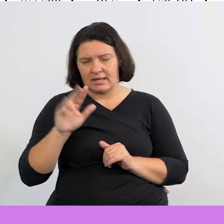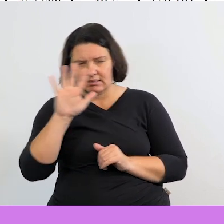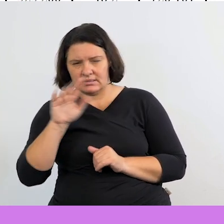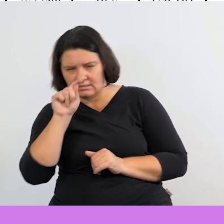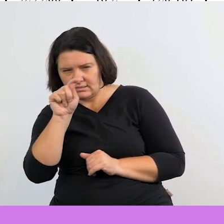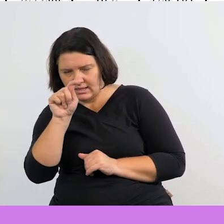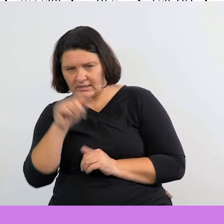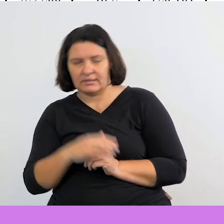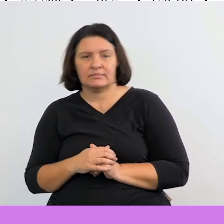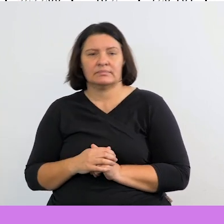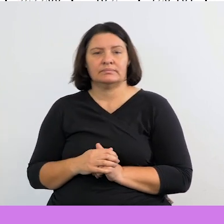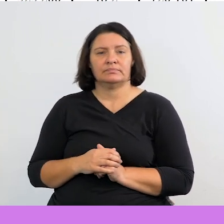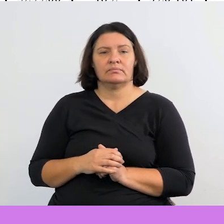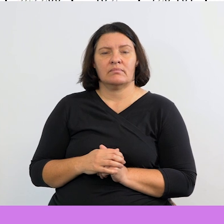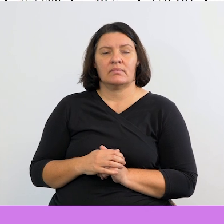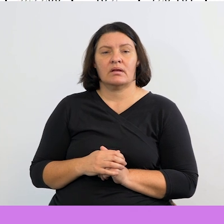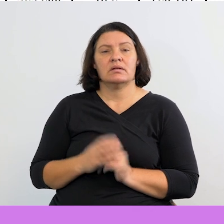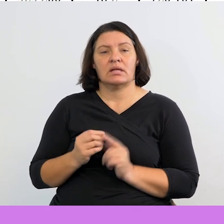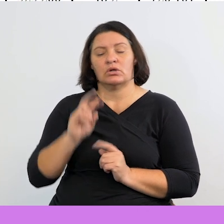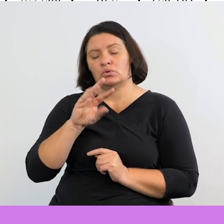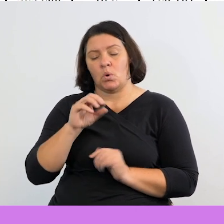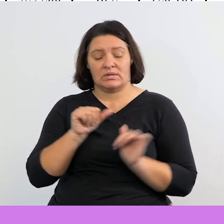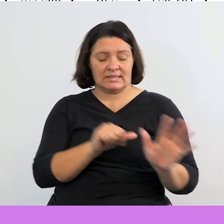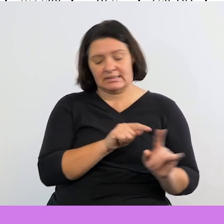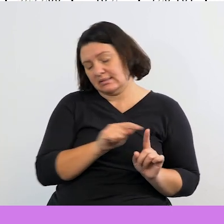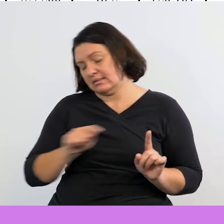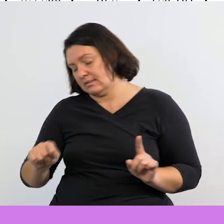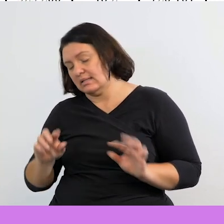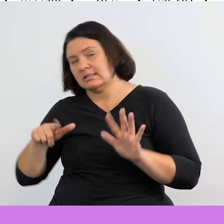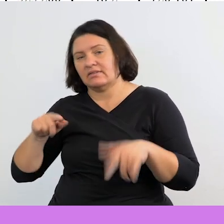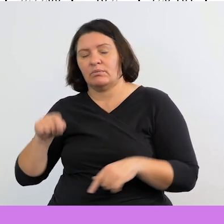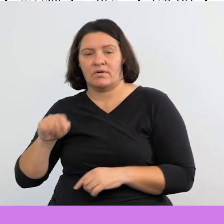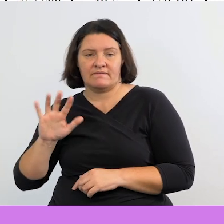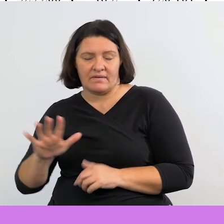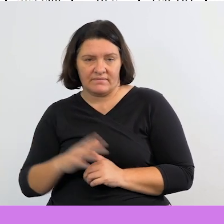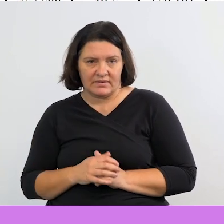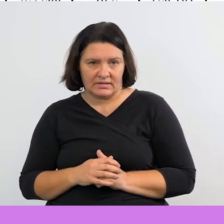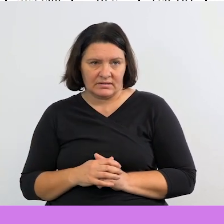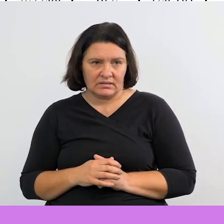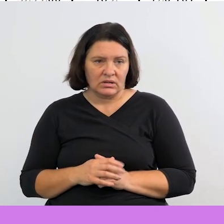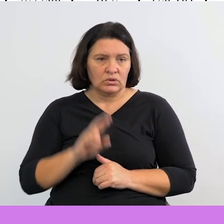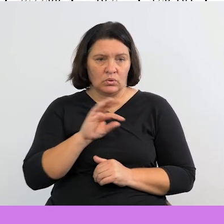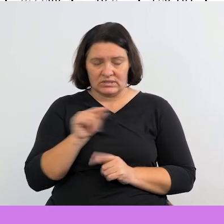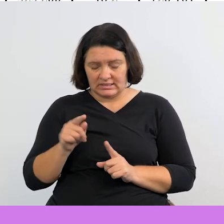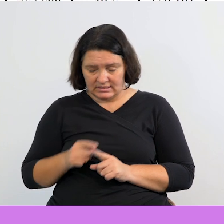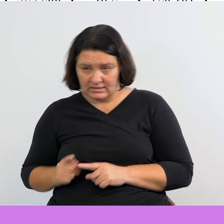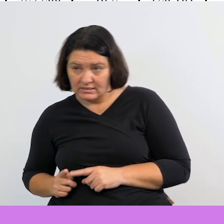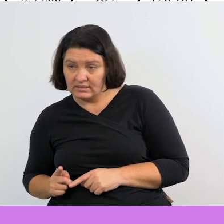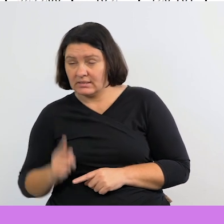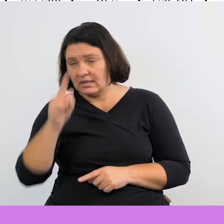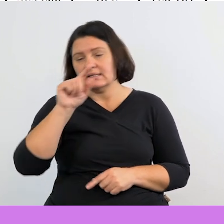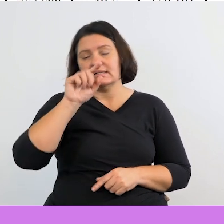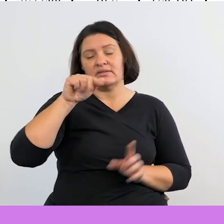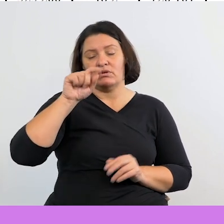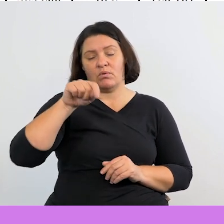8 is there, just below 17.9. Then 2006, it was 17.5. 2006 is here. We go